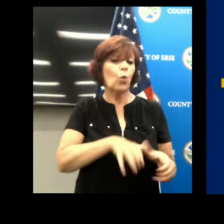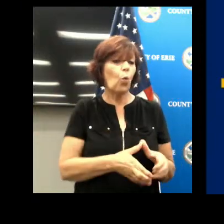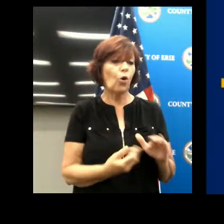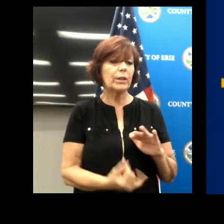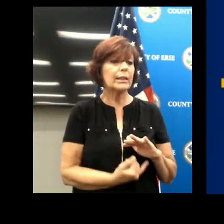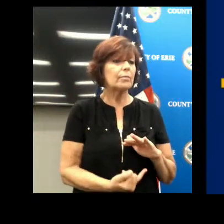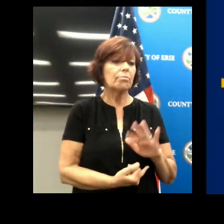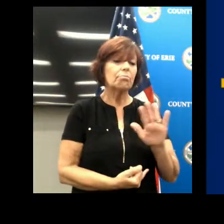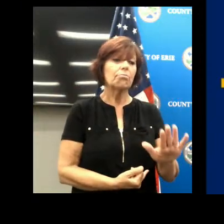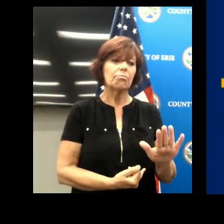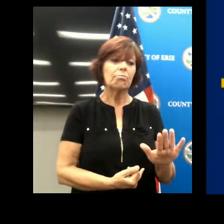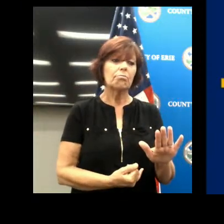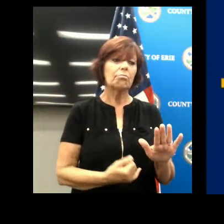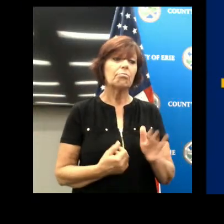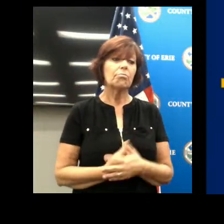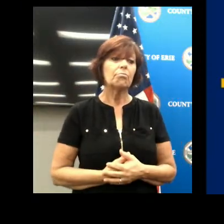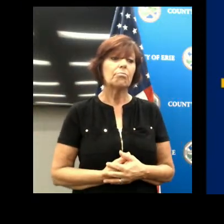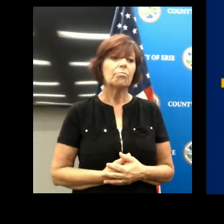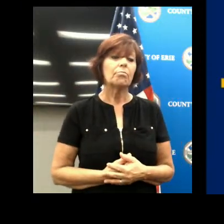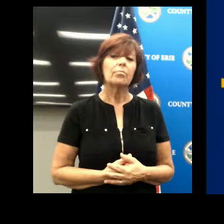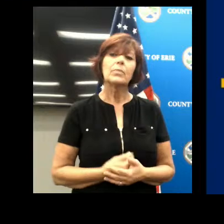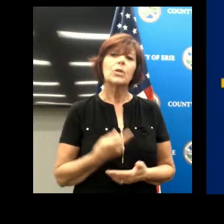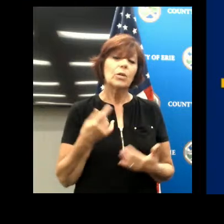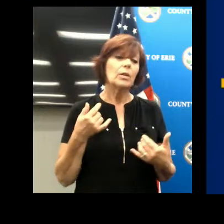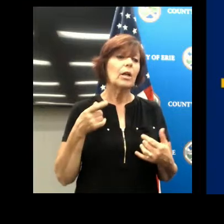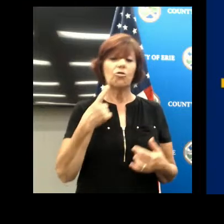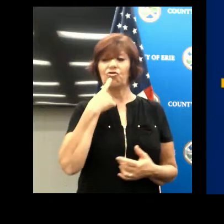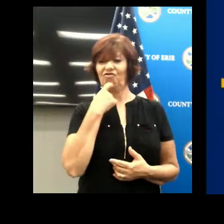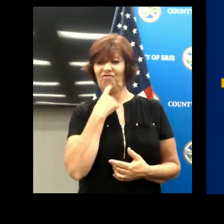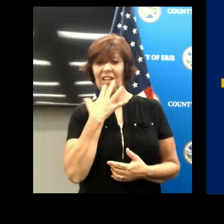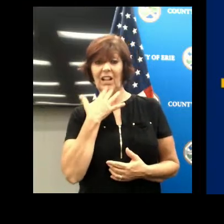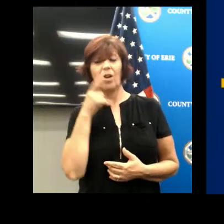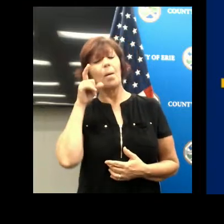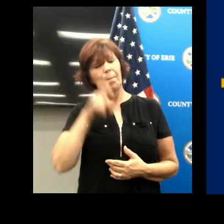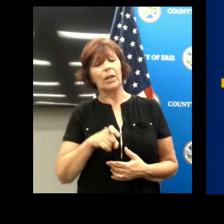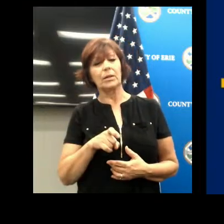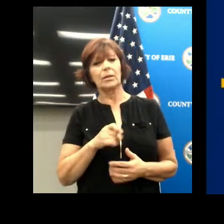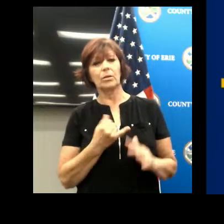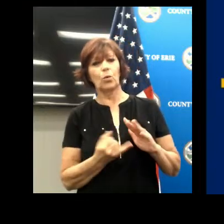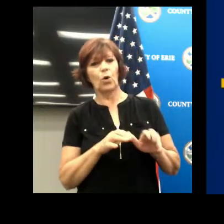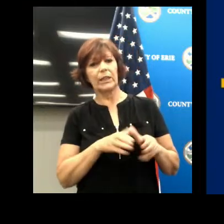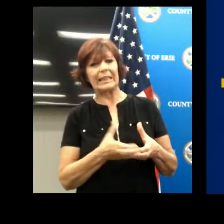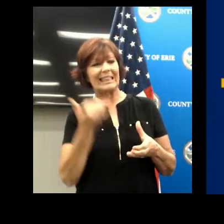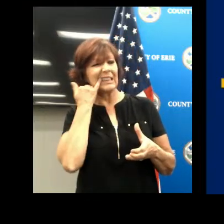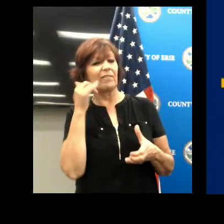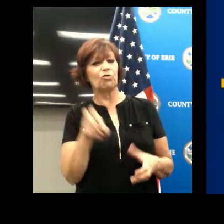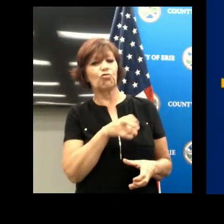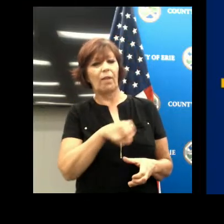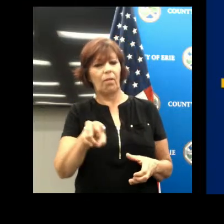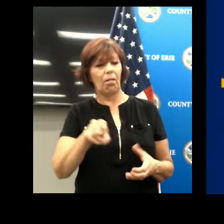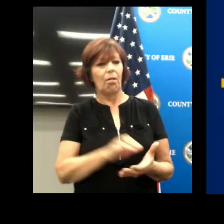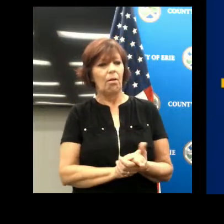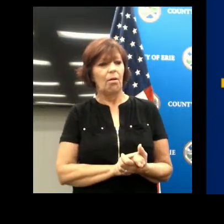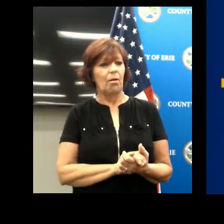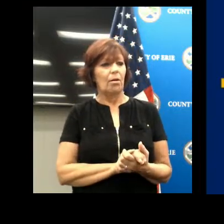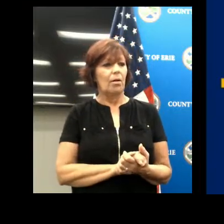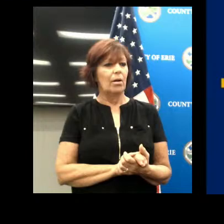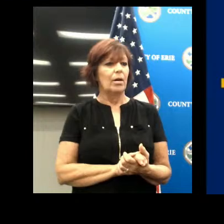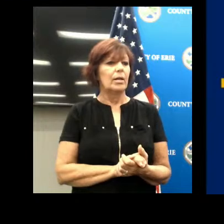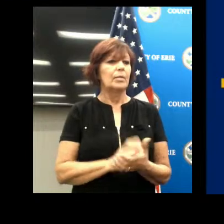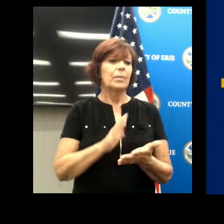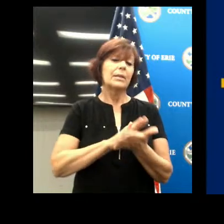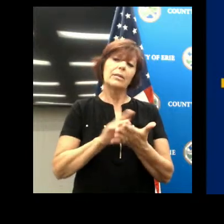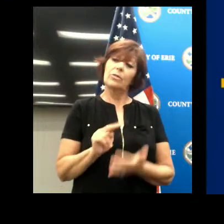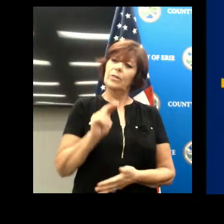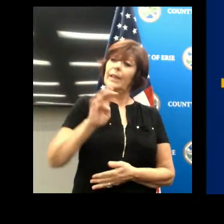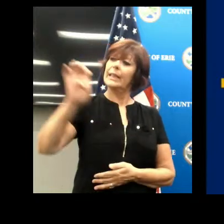red there just as much that you still have to quarantine. That rule is still in effect, but there are more states. And nicely in the